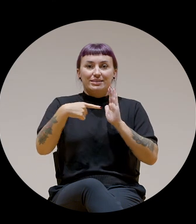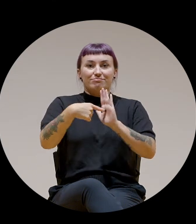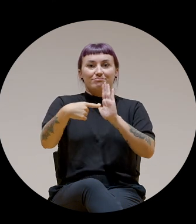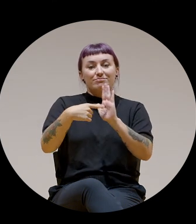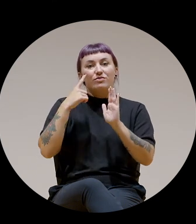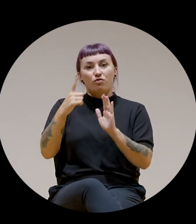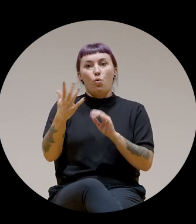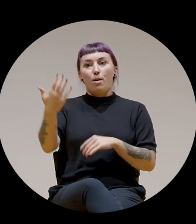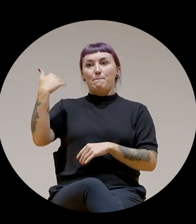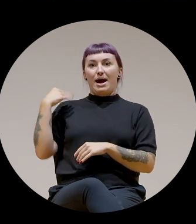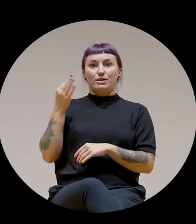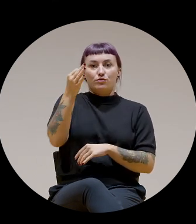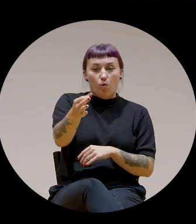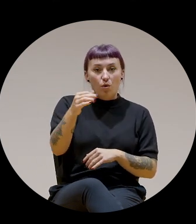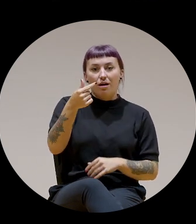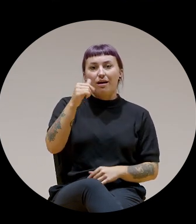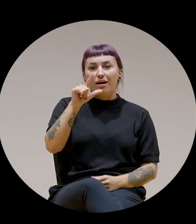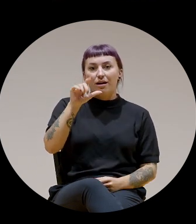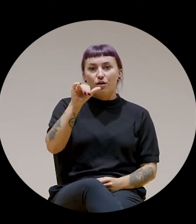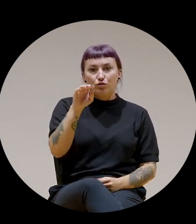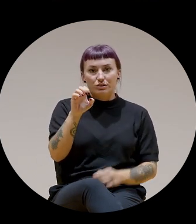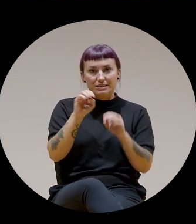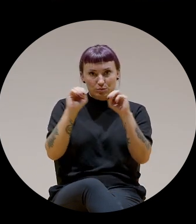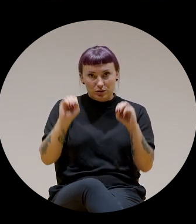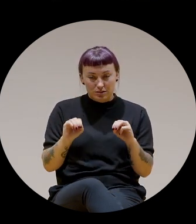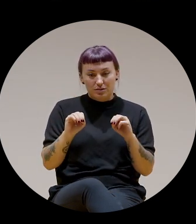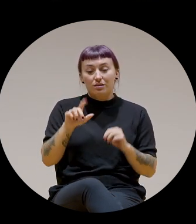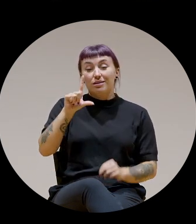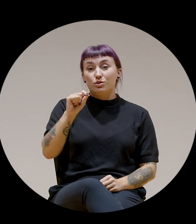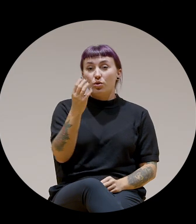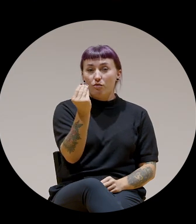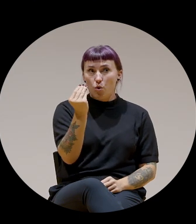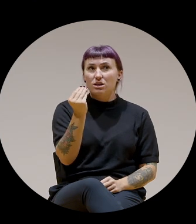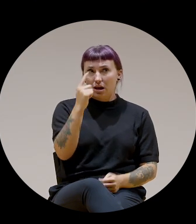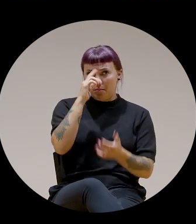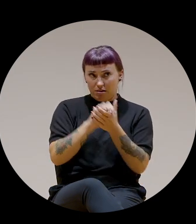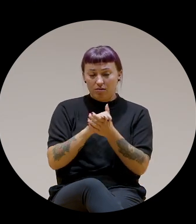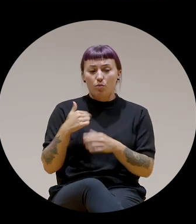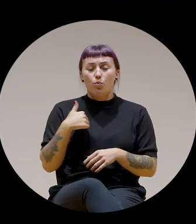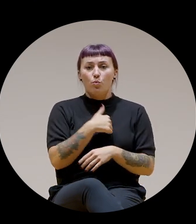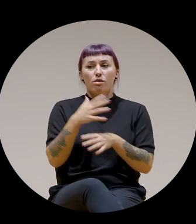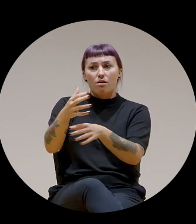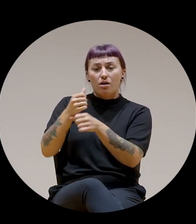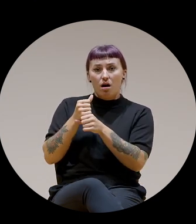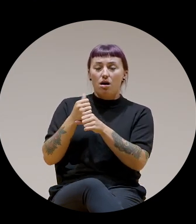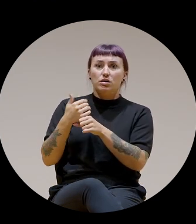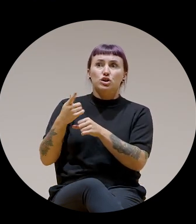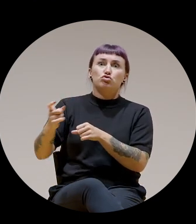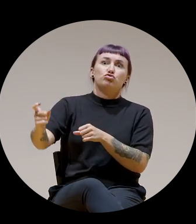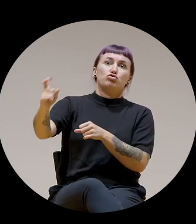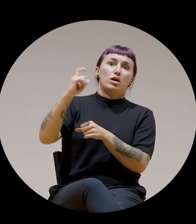Forward is that Gilcrease Museum in 2014, I believe it was, we received a